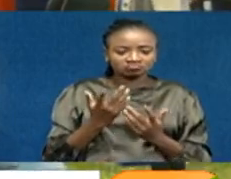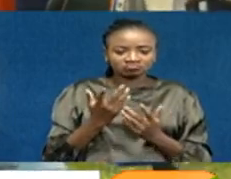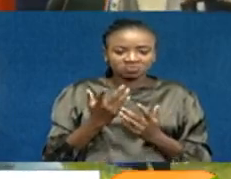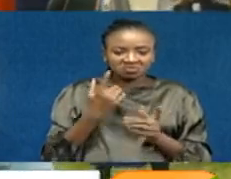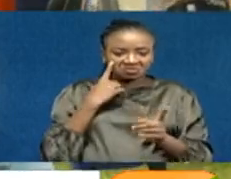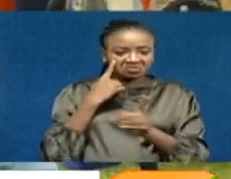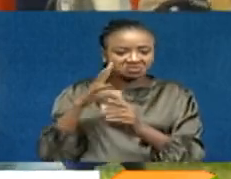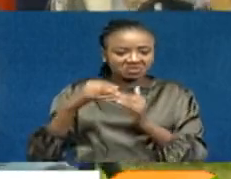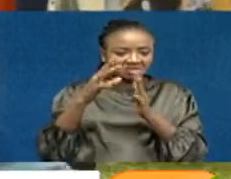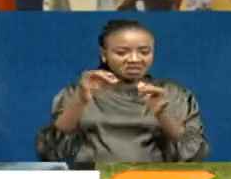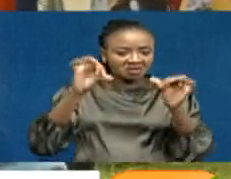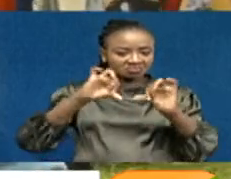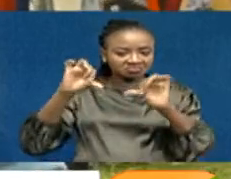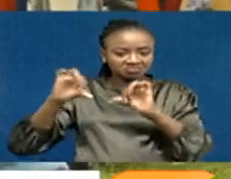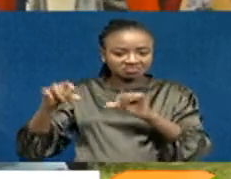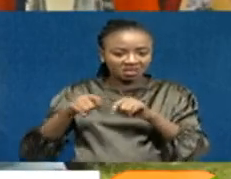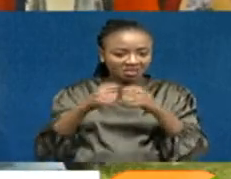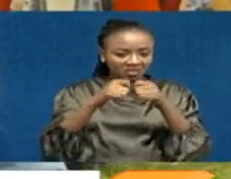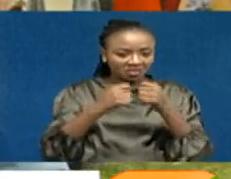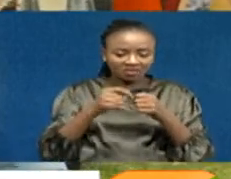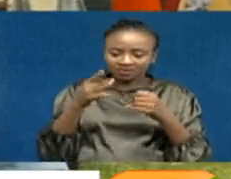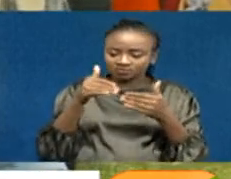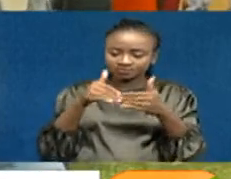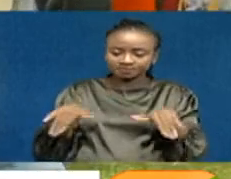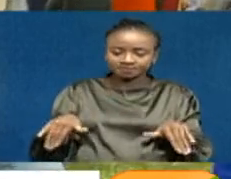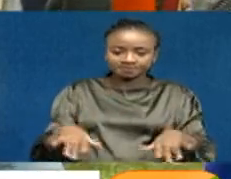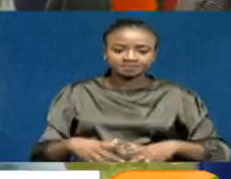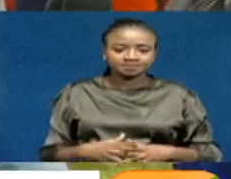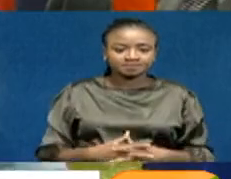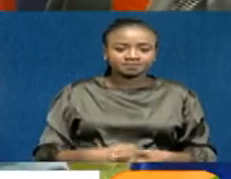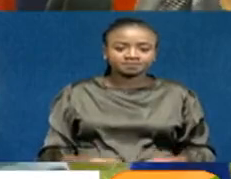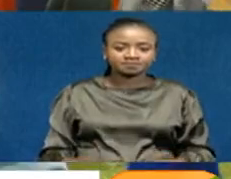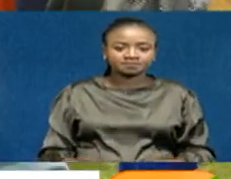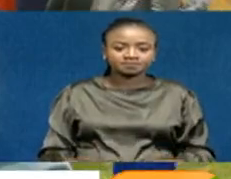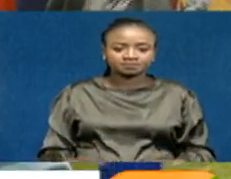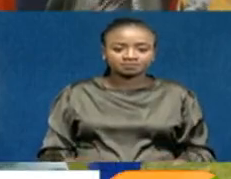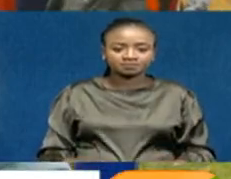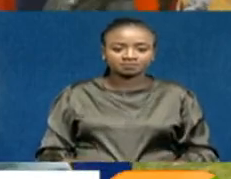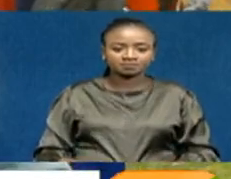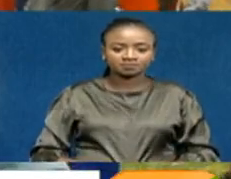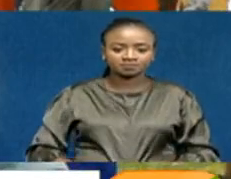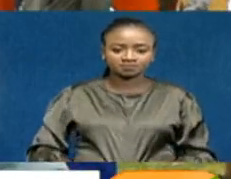questionable character. Seth Olale, Citizen TV, Thogotho, Kiambu County.